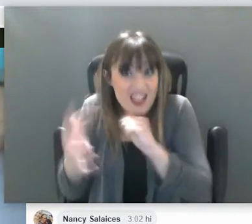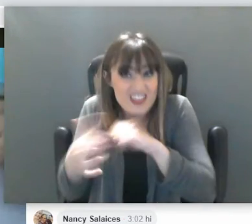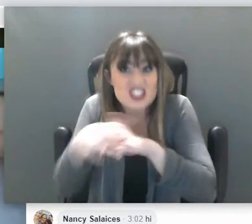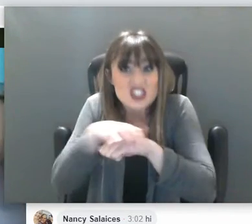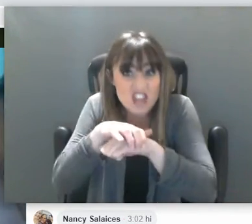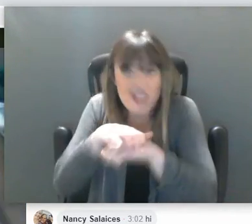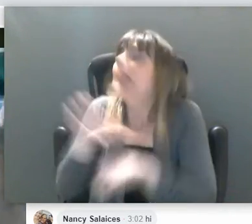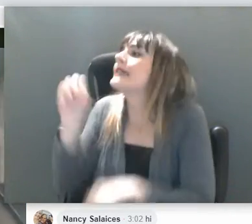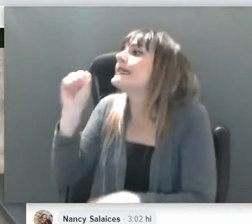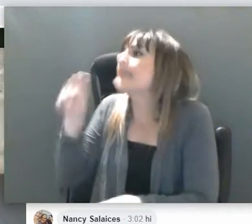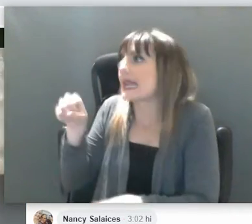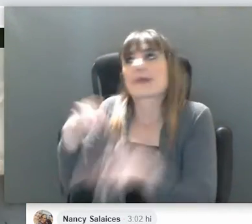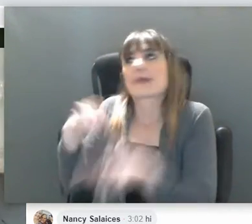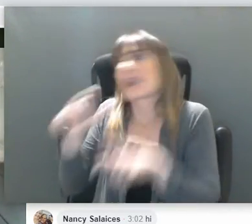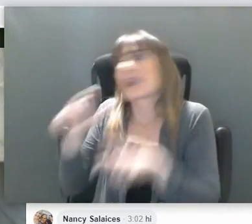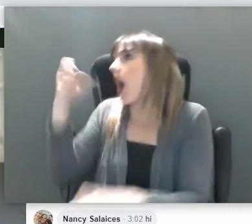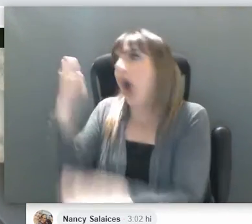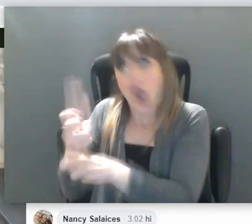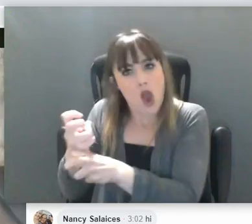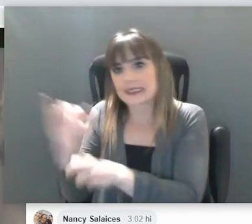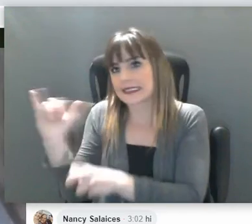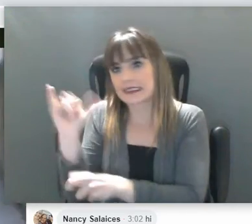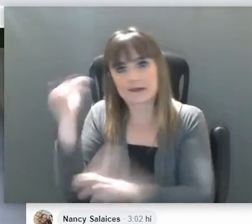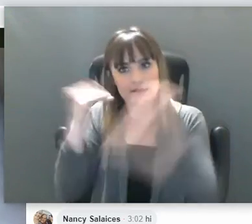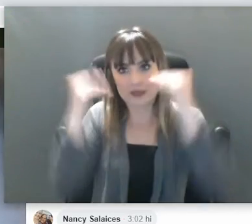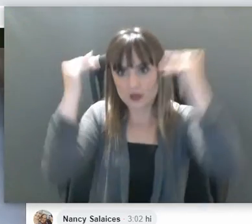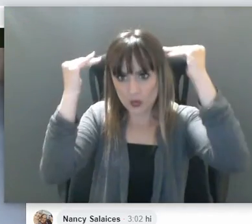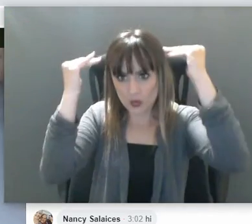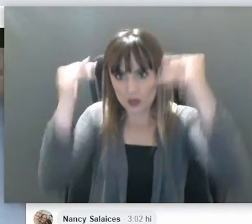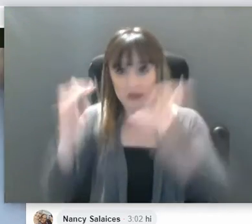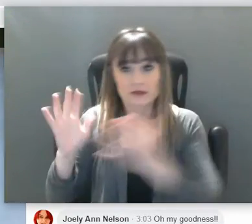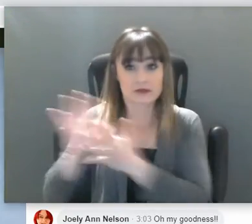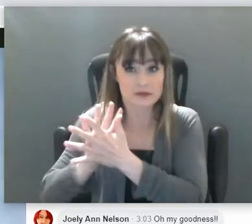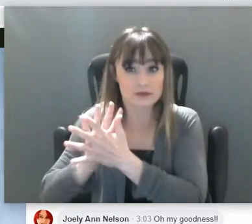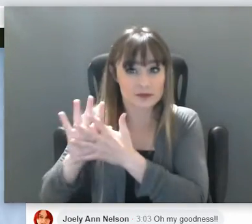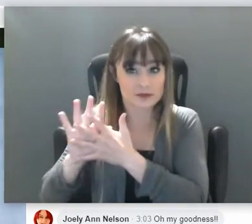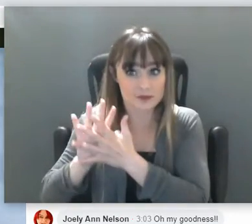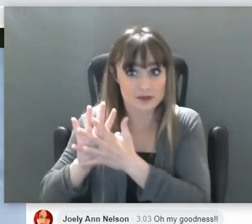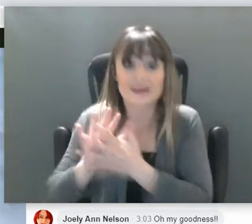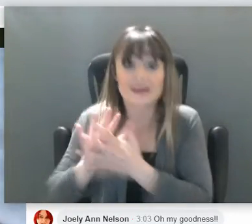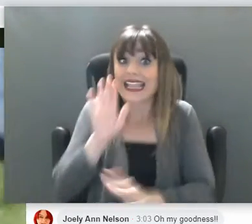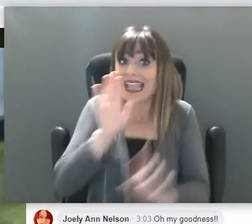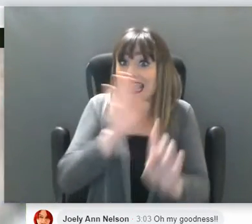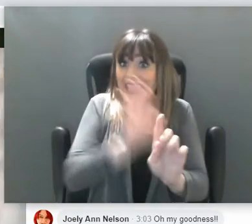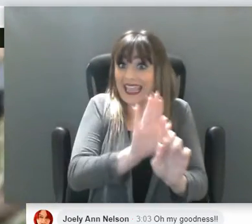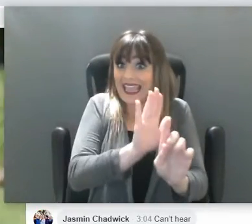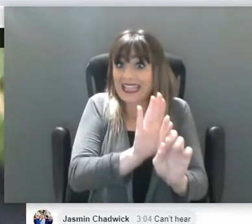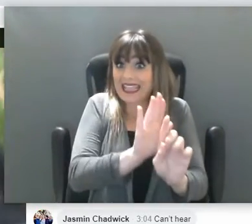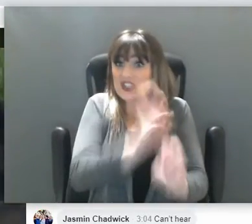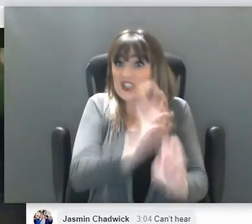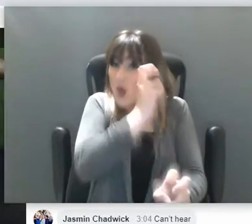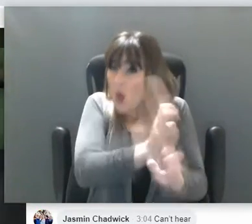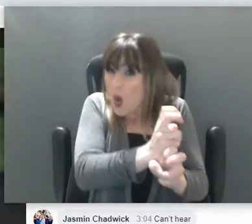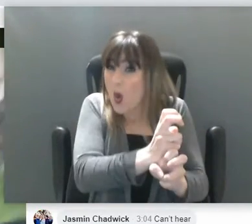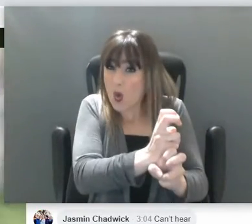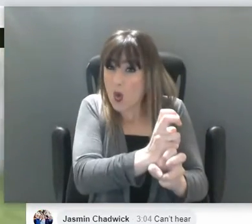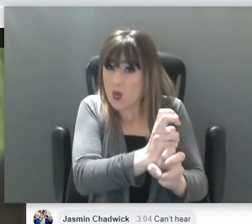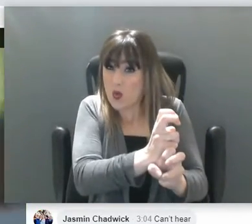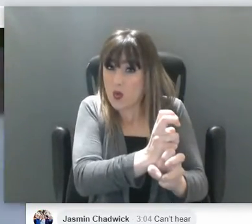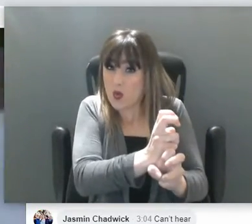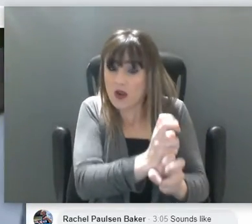not as hard as an adult shell. So it's extremely hard. Actually, fun fact, the